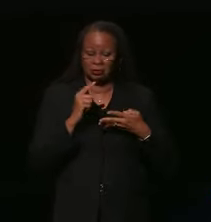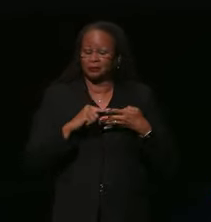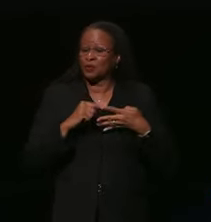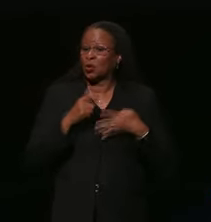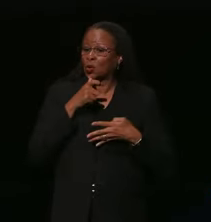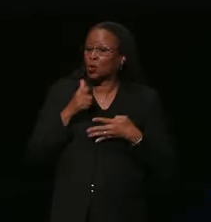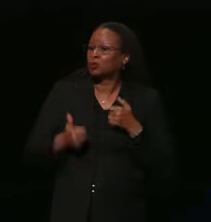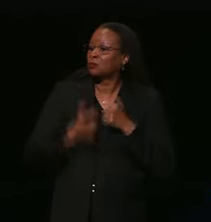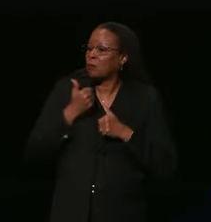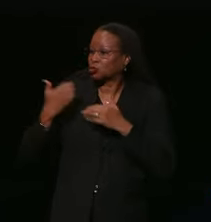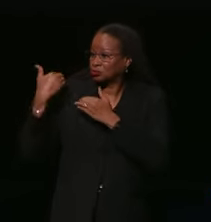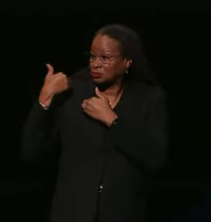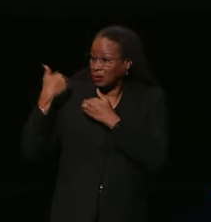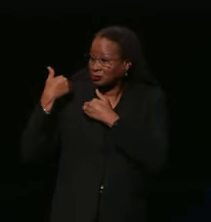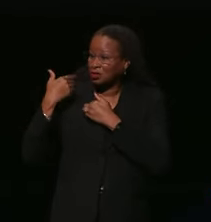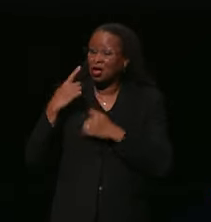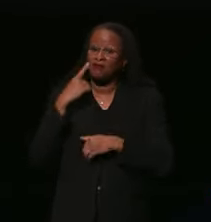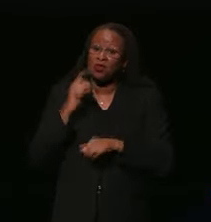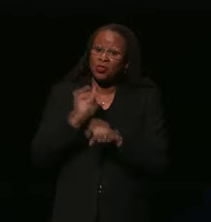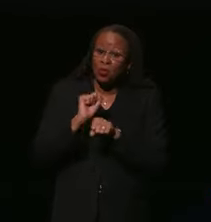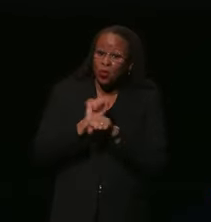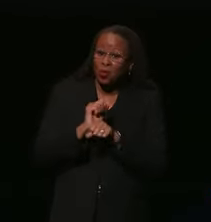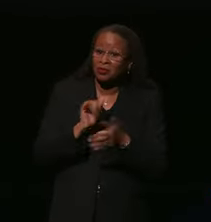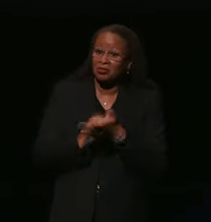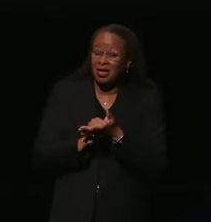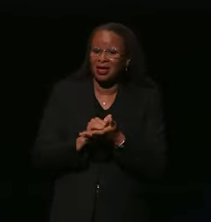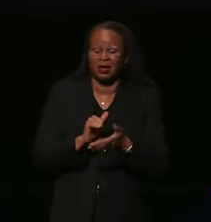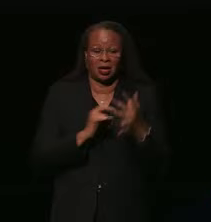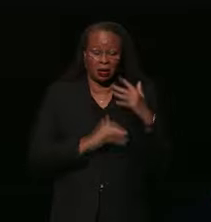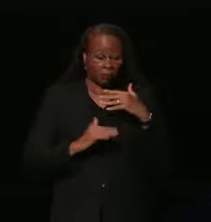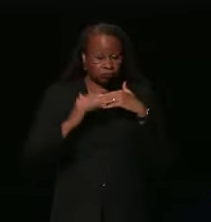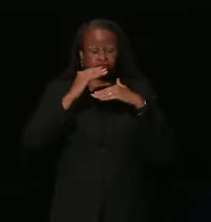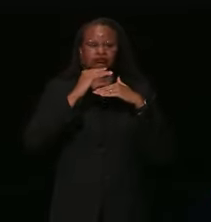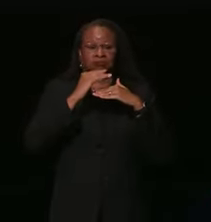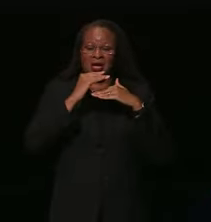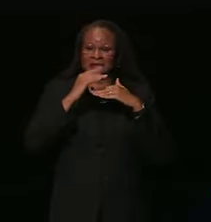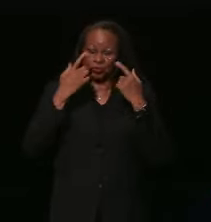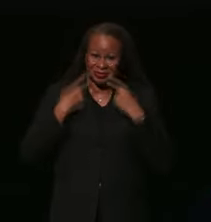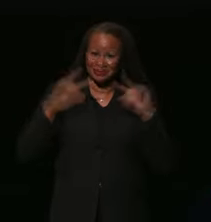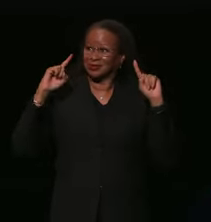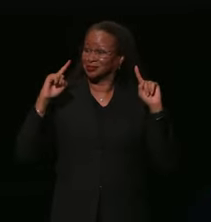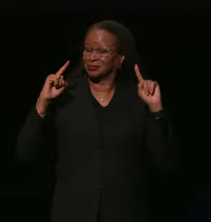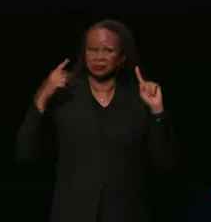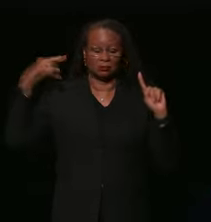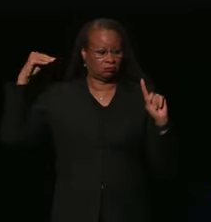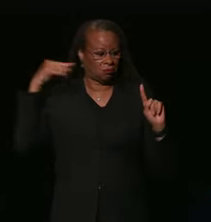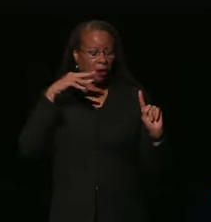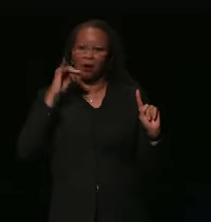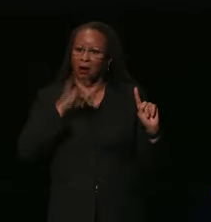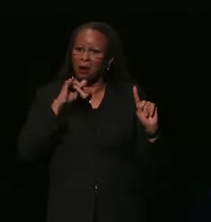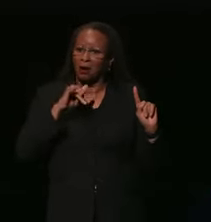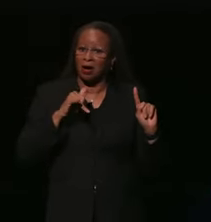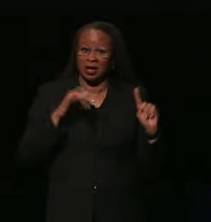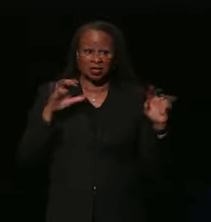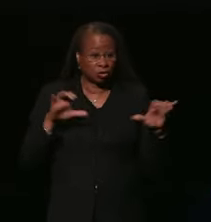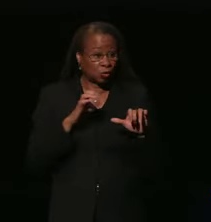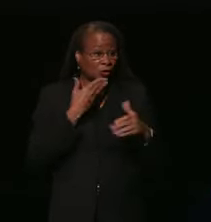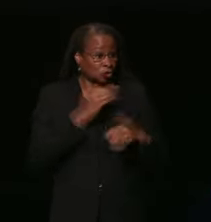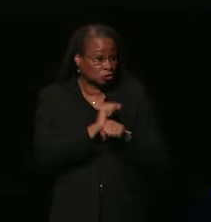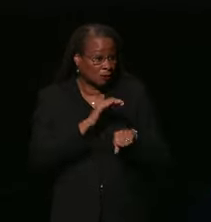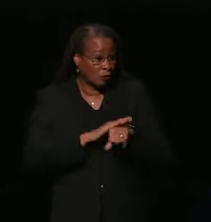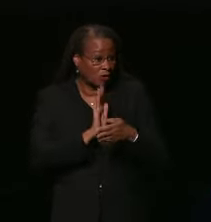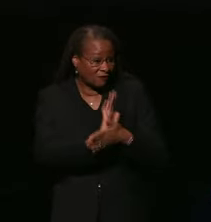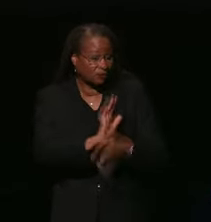was the most responsible for the work that rose to the outstanding achievement? Doing a good job on a